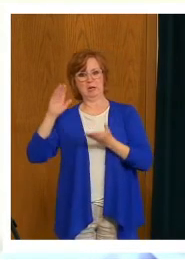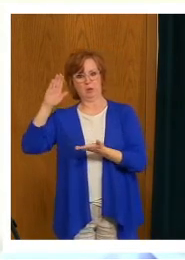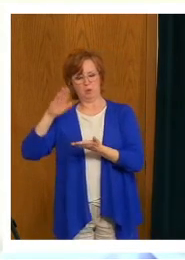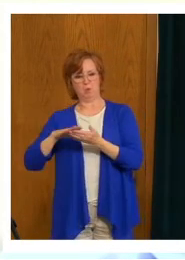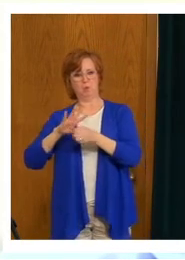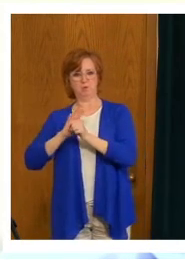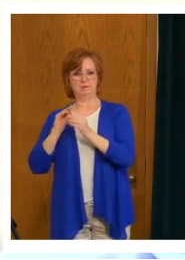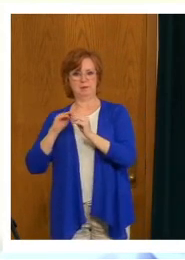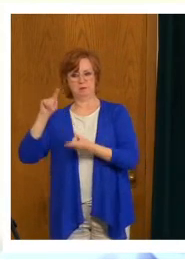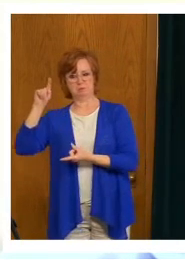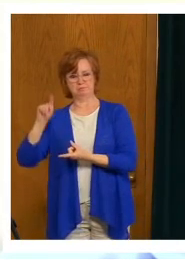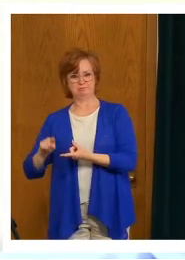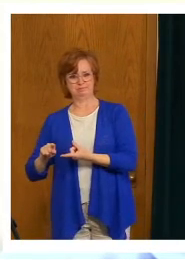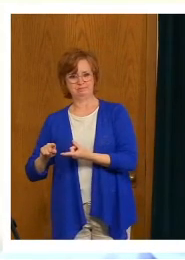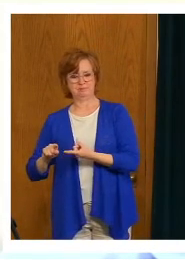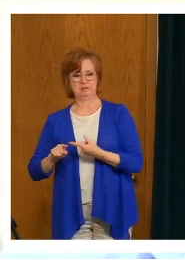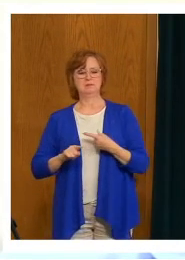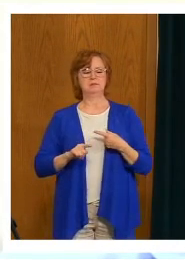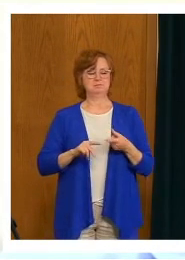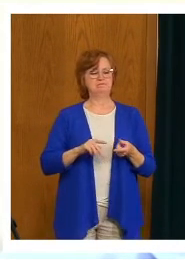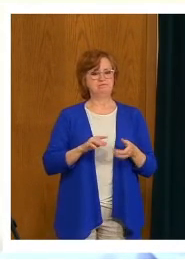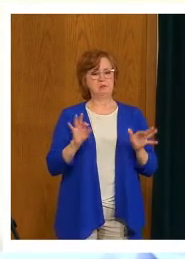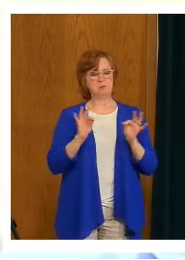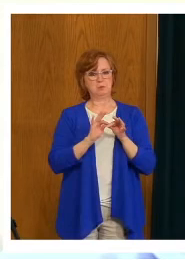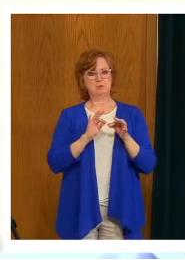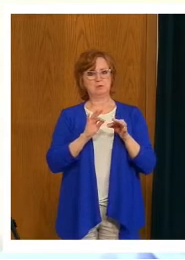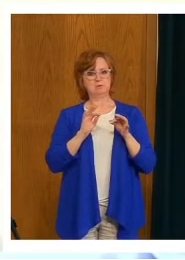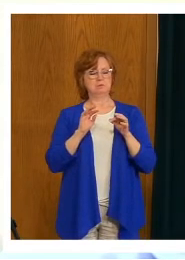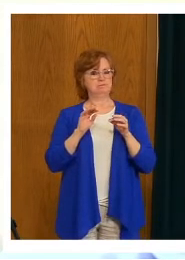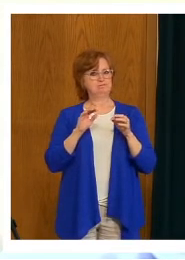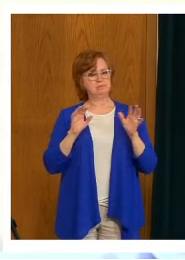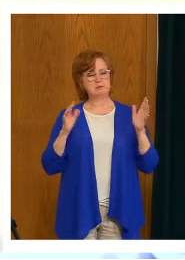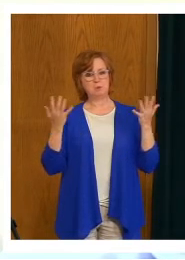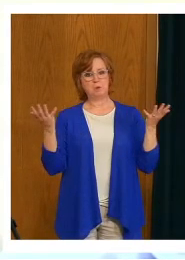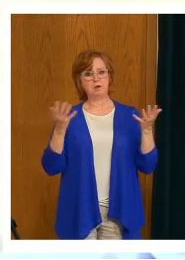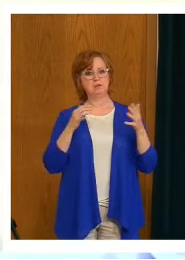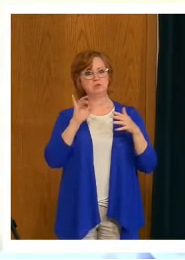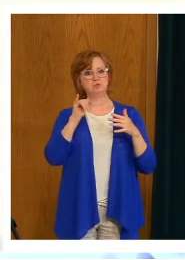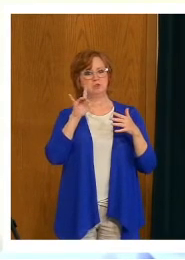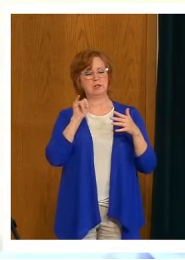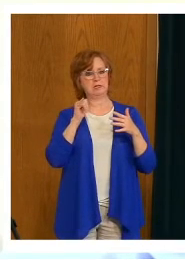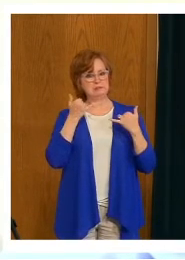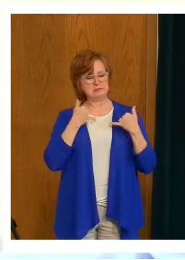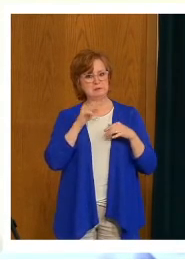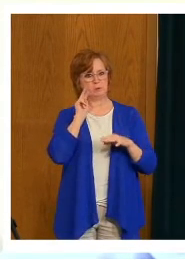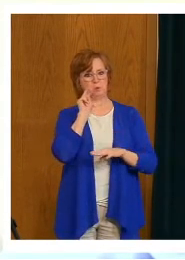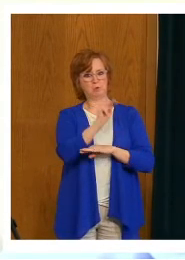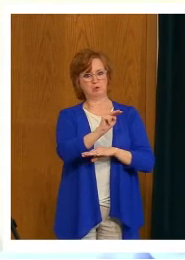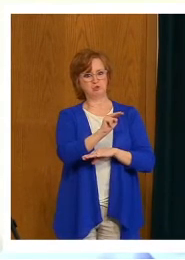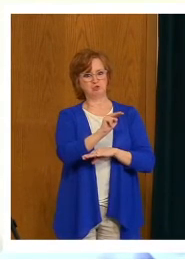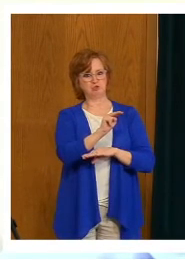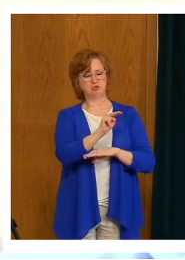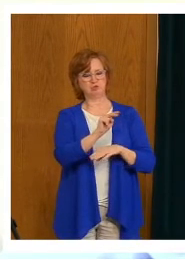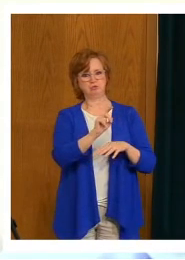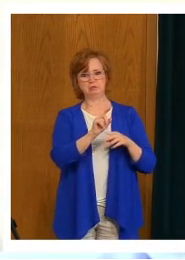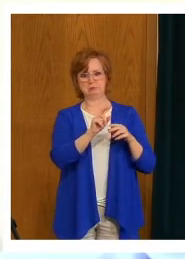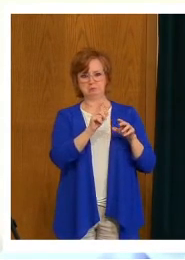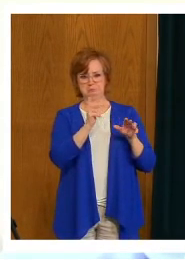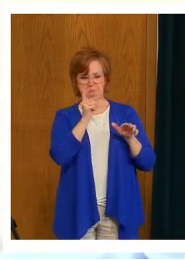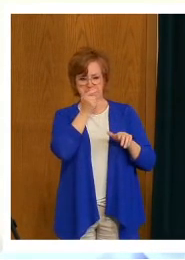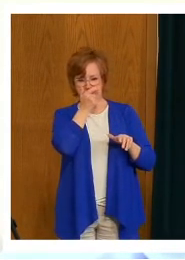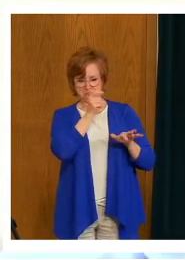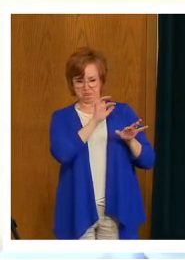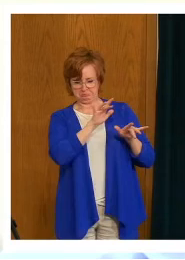constantly monitoring, keeping our testing rates up, having the ability to do contact tracing. And we have to realize